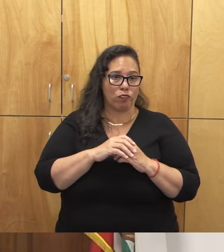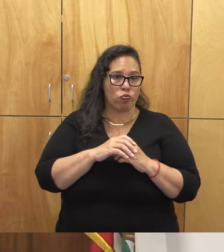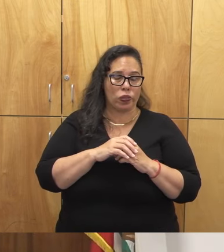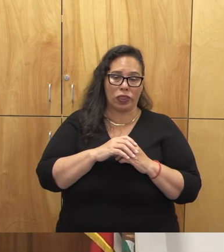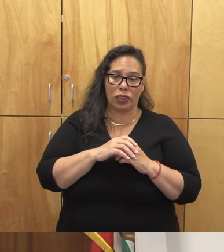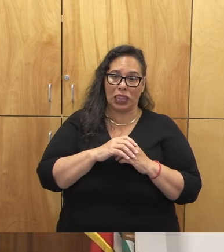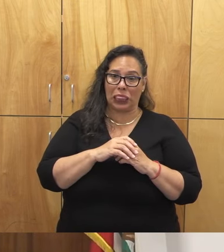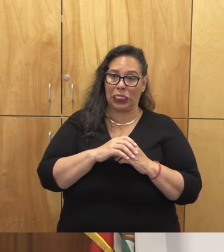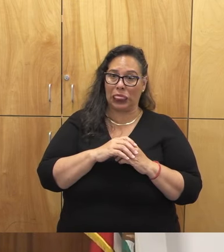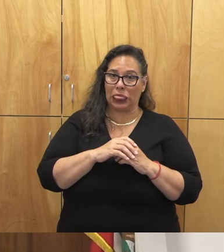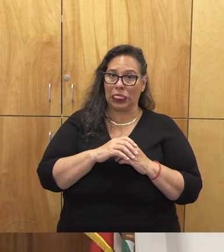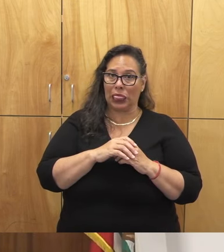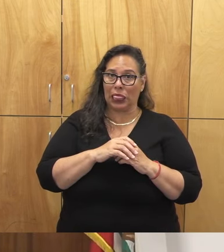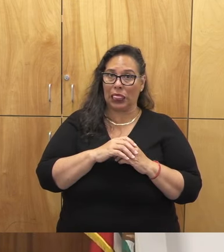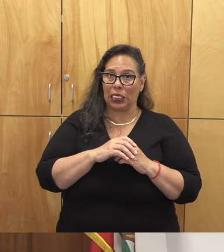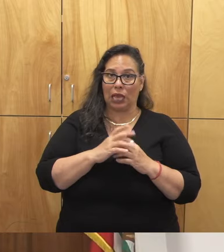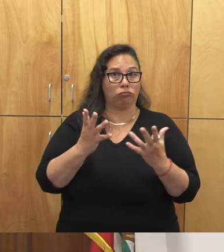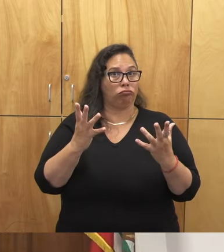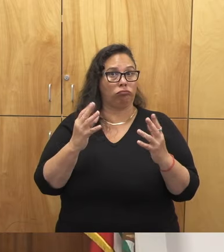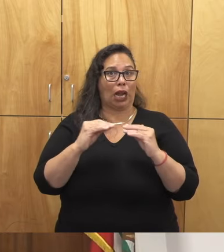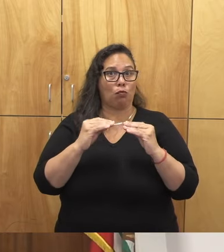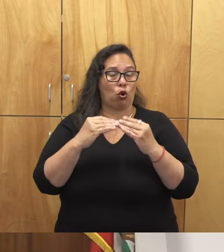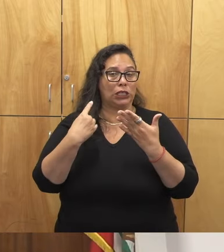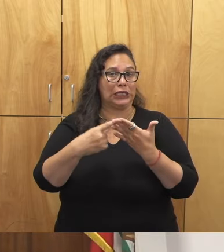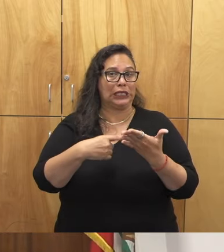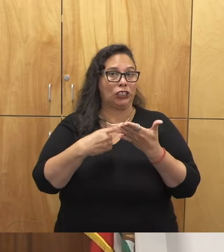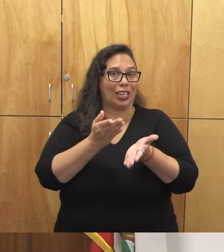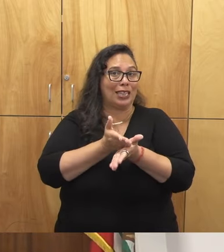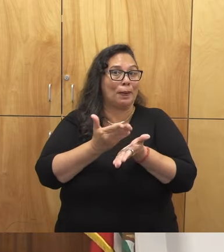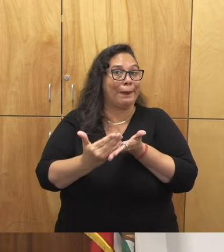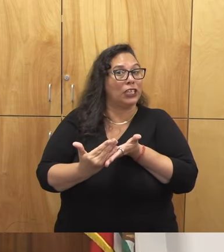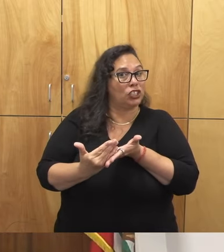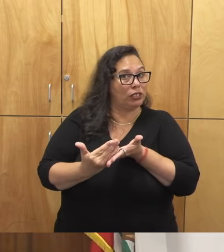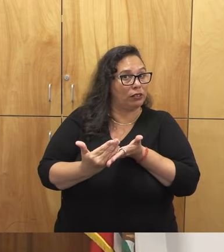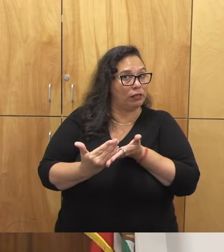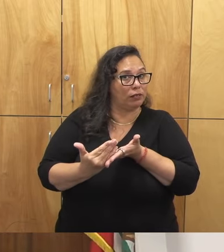So do we have any further discussion on the budget?